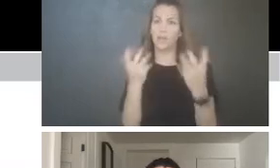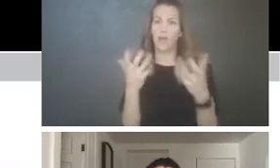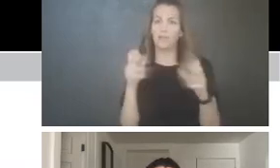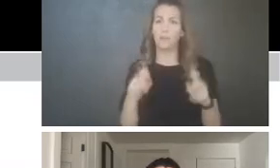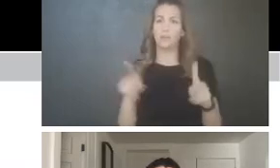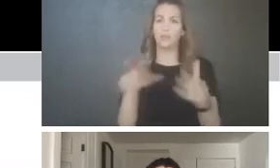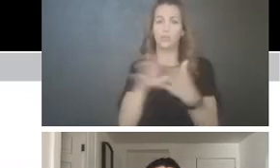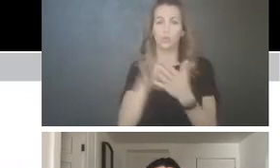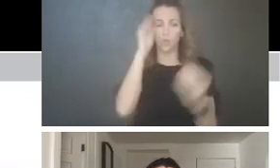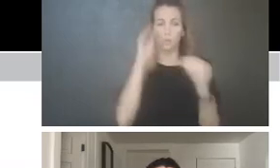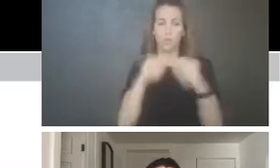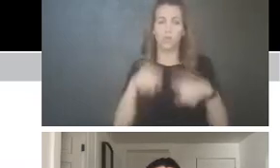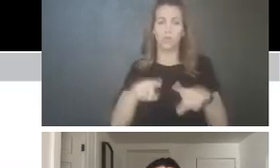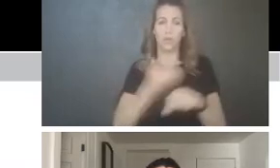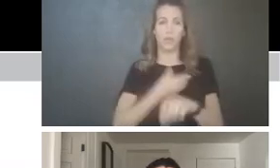of this during our time.